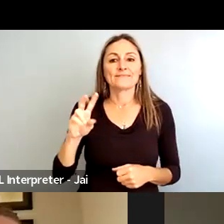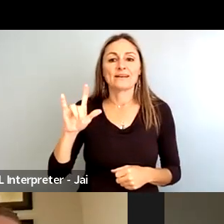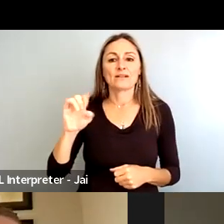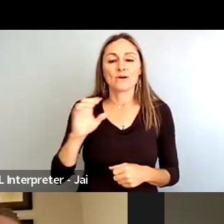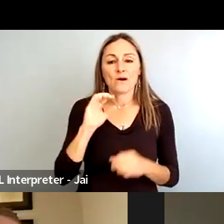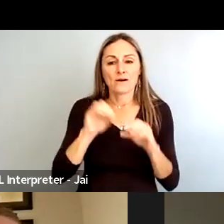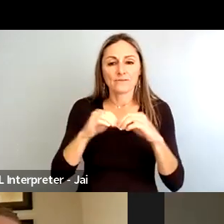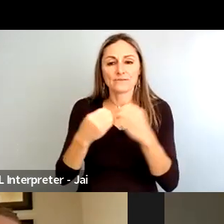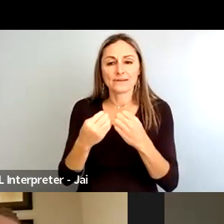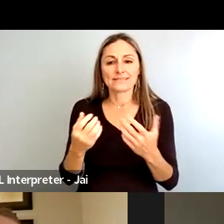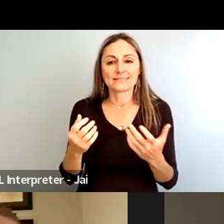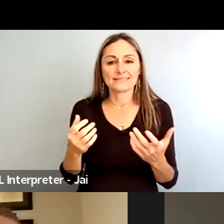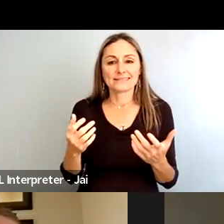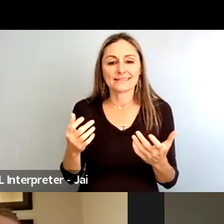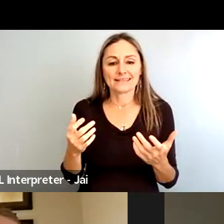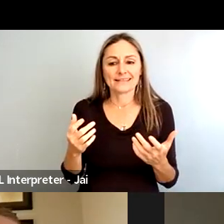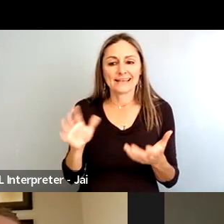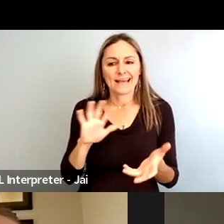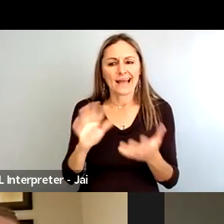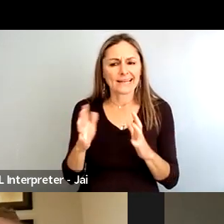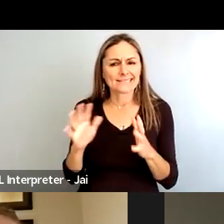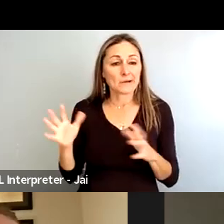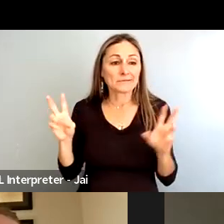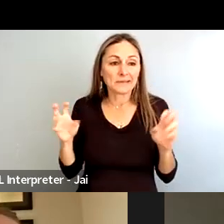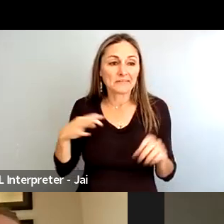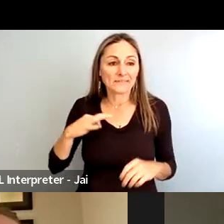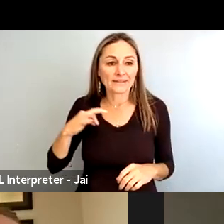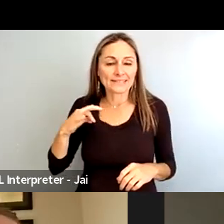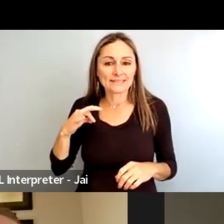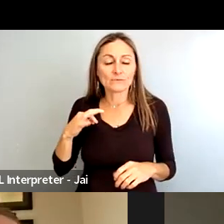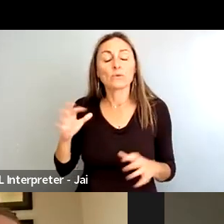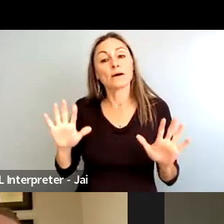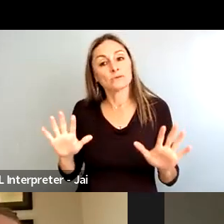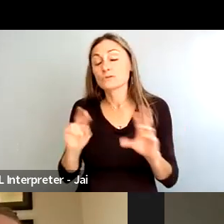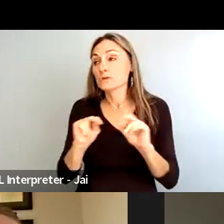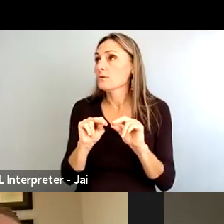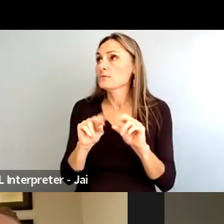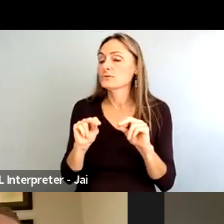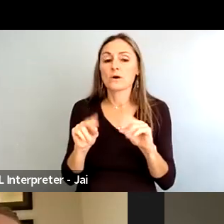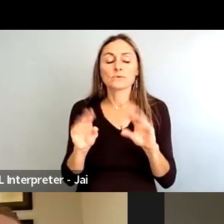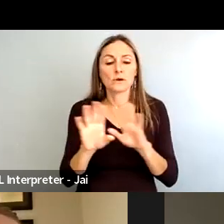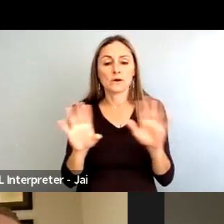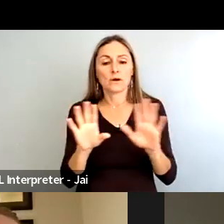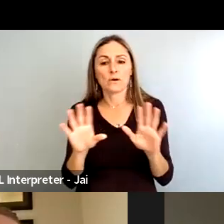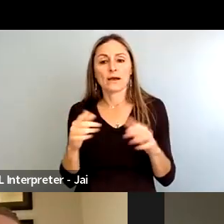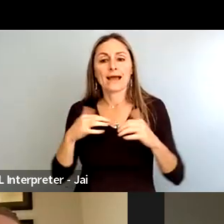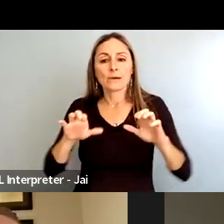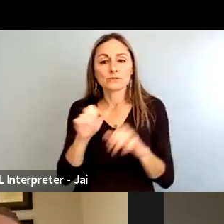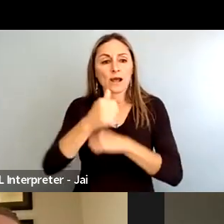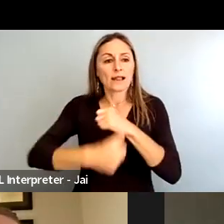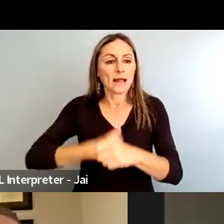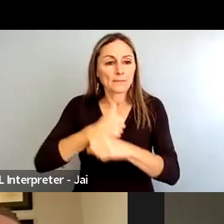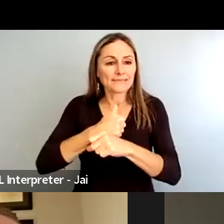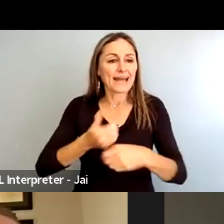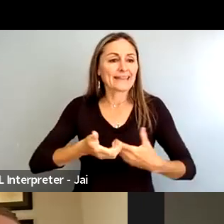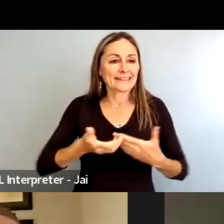like, I guess I was volunteering. Oh, I was going to I was doing the alumni thing,